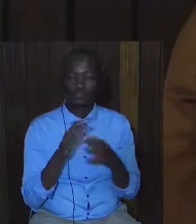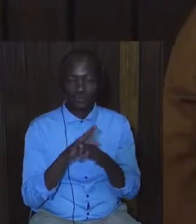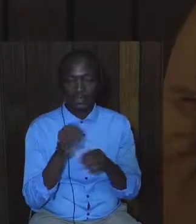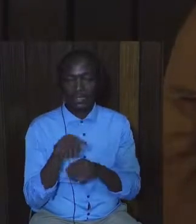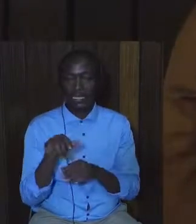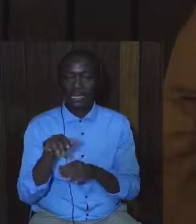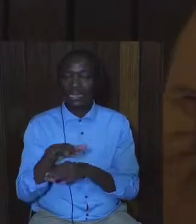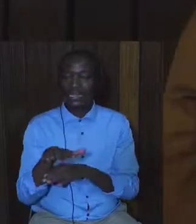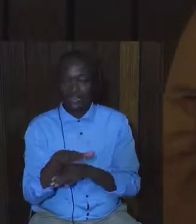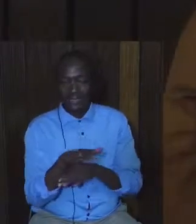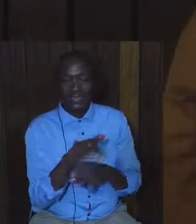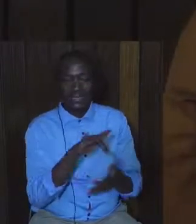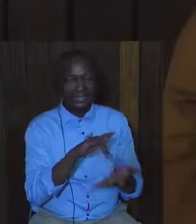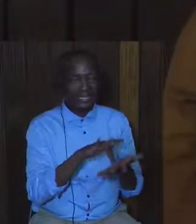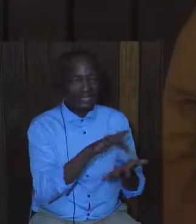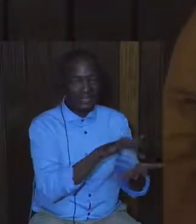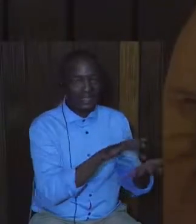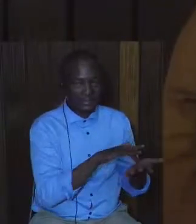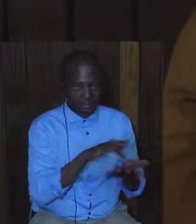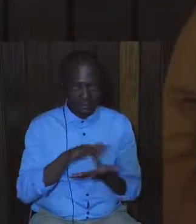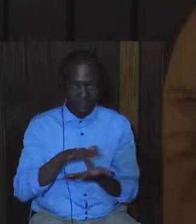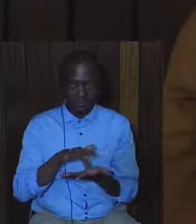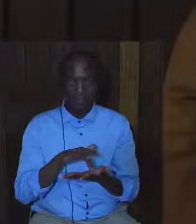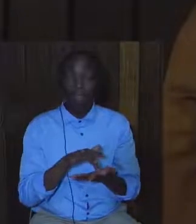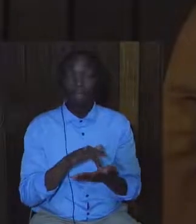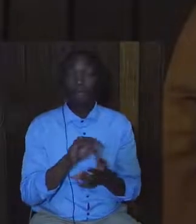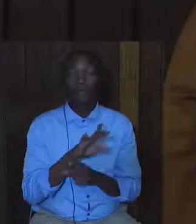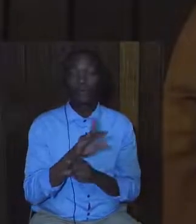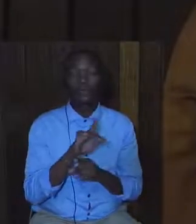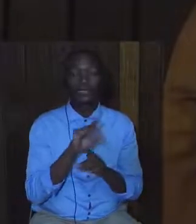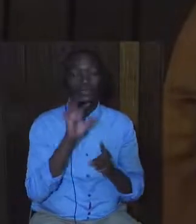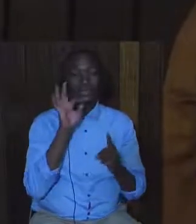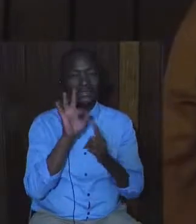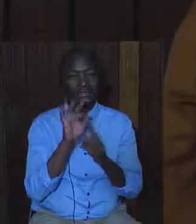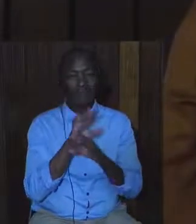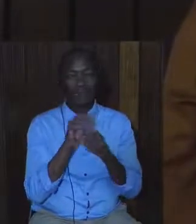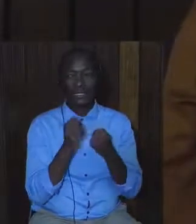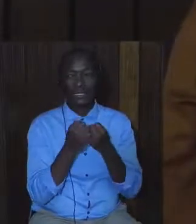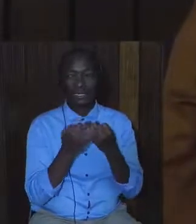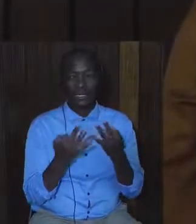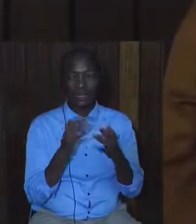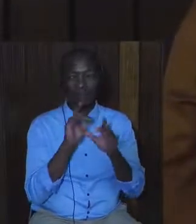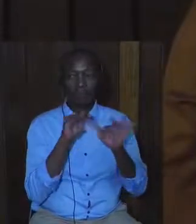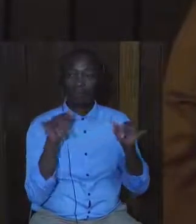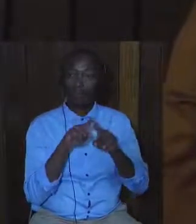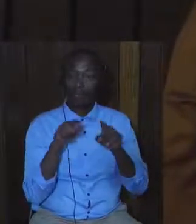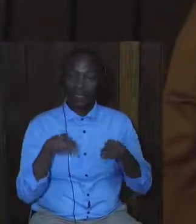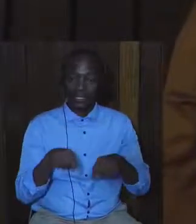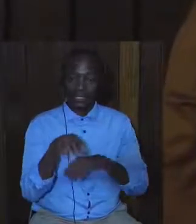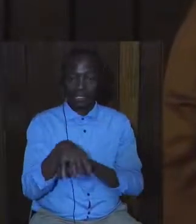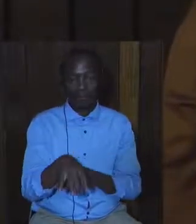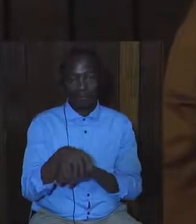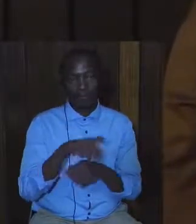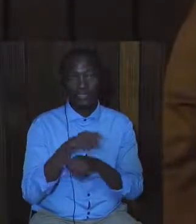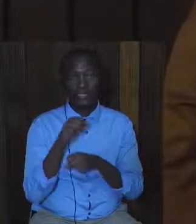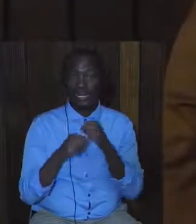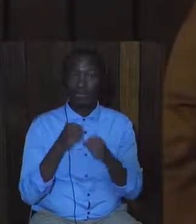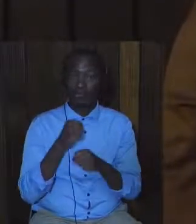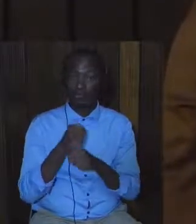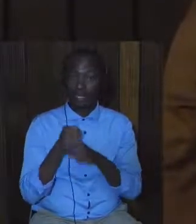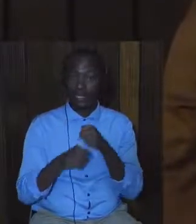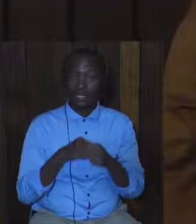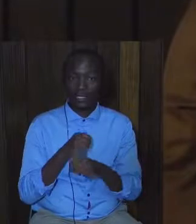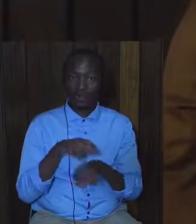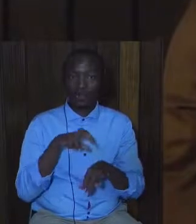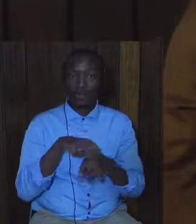stations. And I was giving some example. There's a significant number of people in the province every year who need to renew